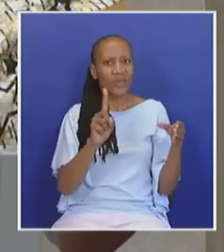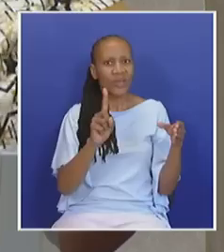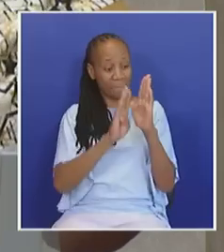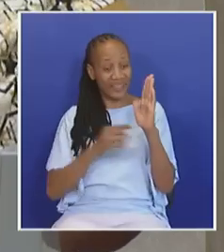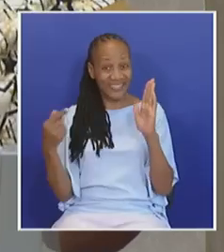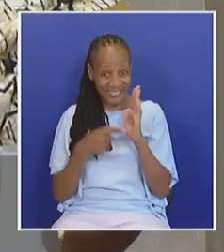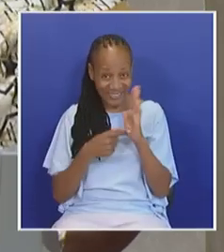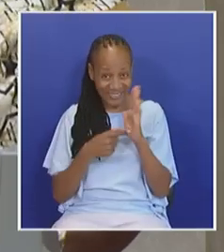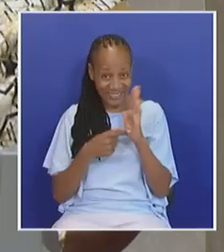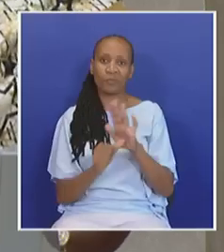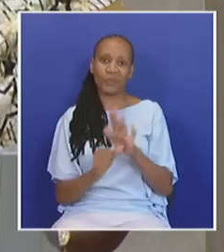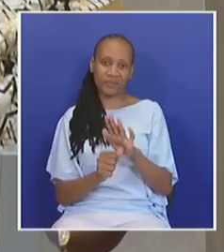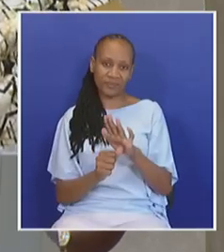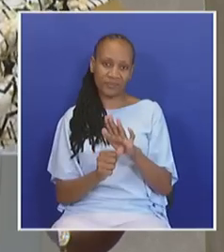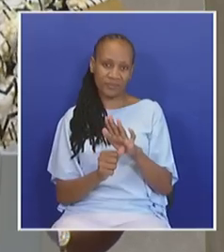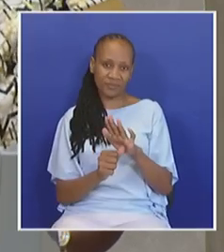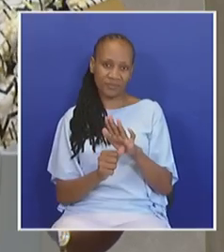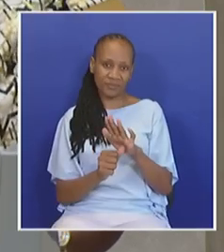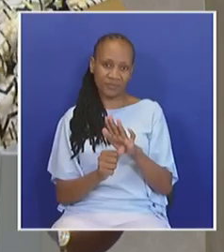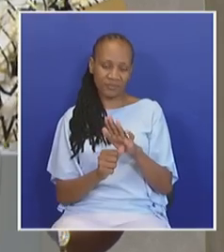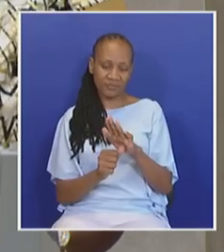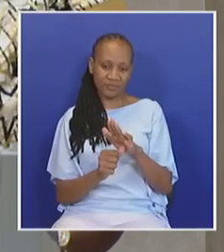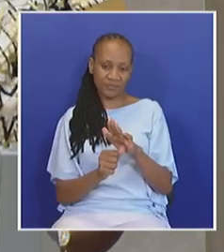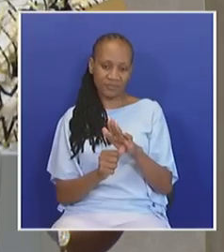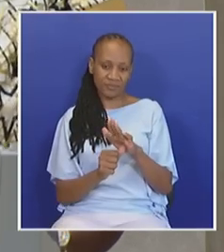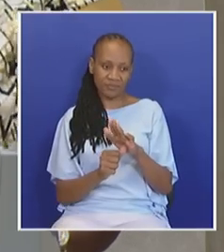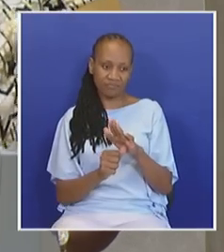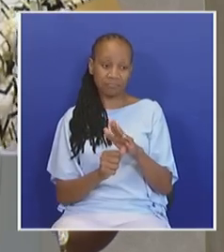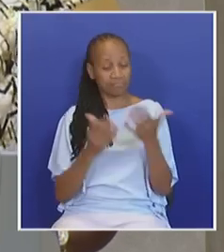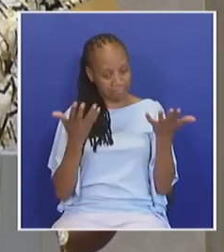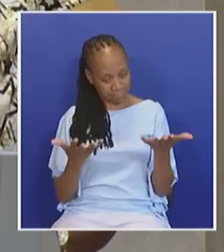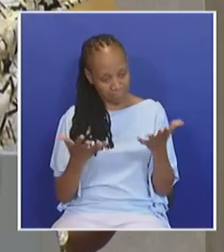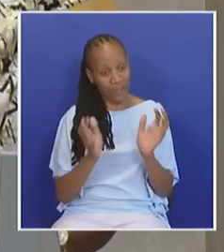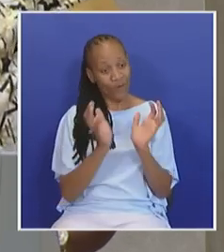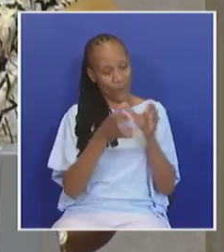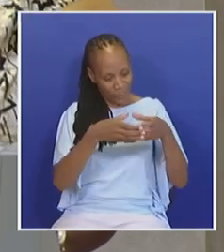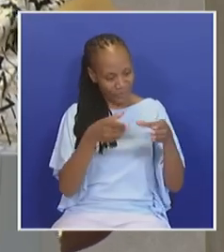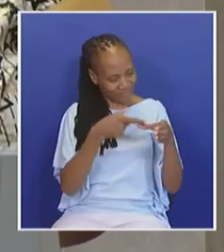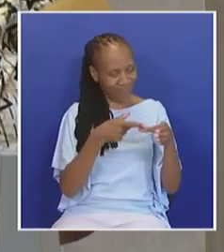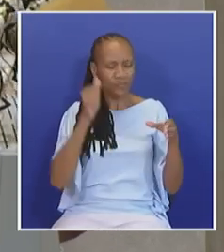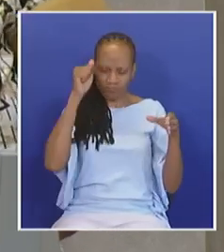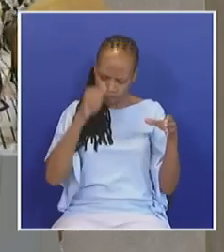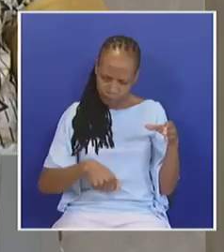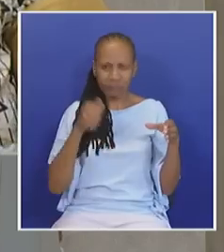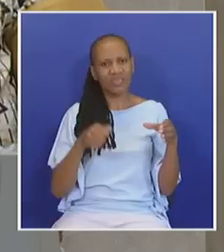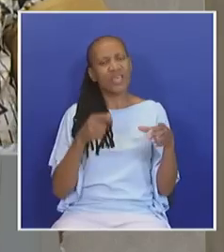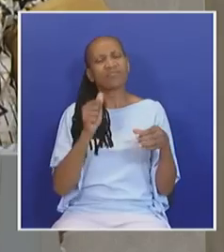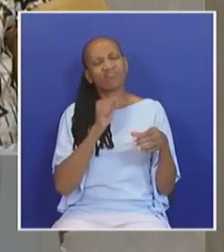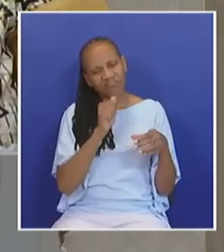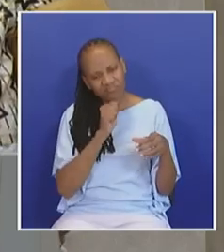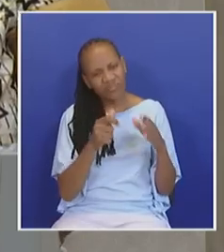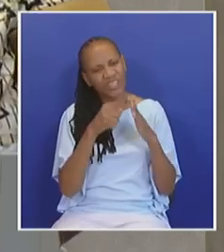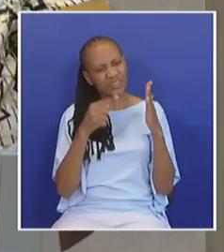also the time where it is tabled, and then the committee agreed that even though the submission was